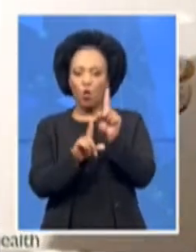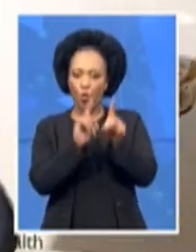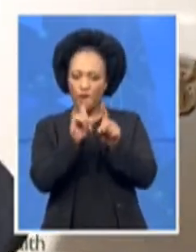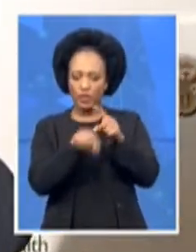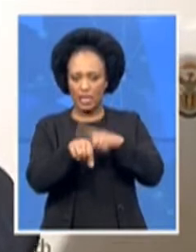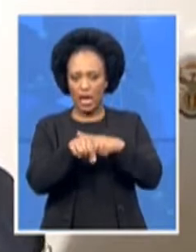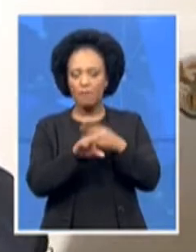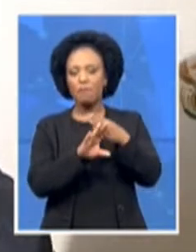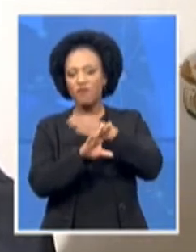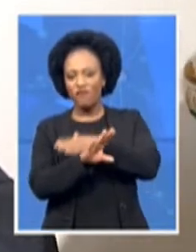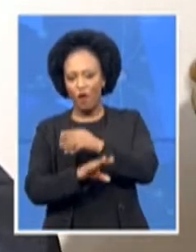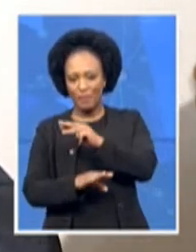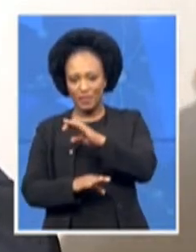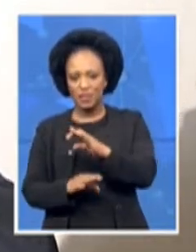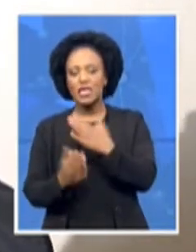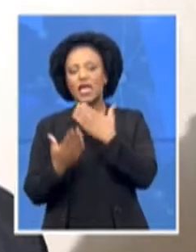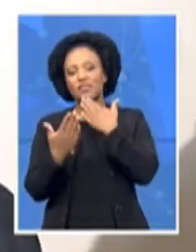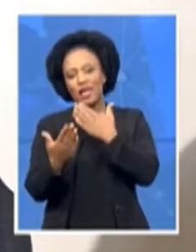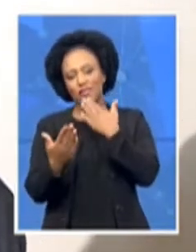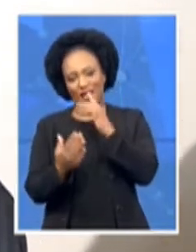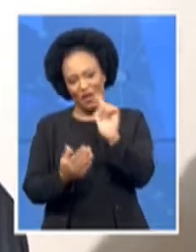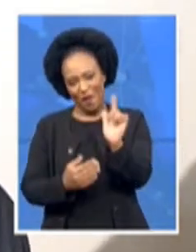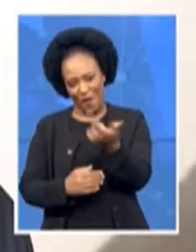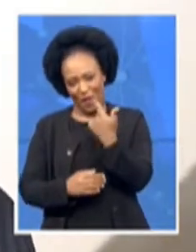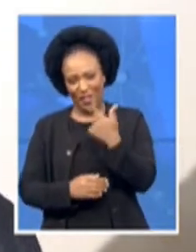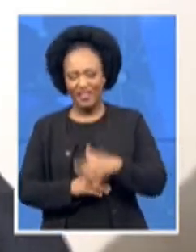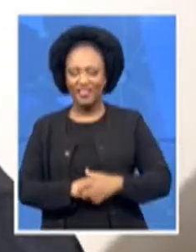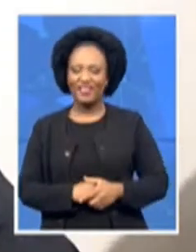I'm going to take up the questions now.